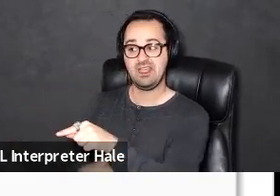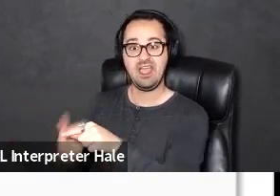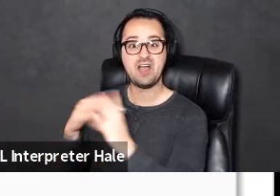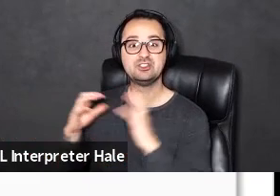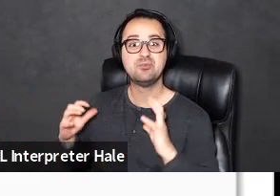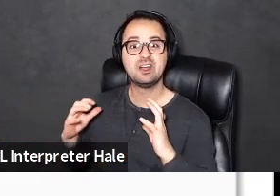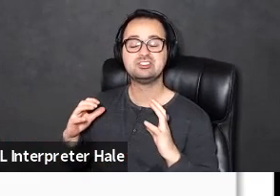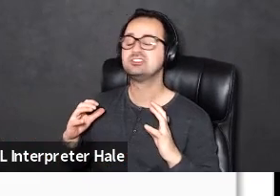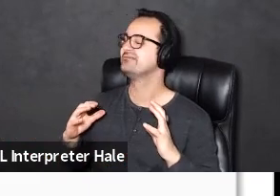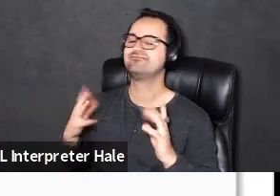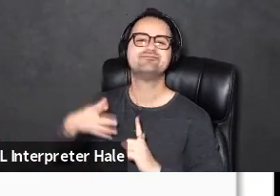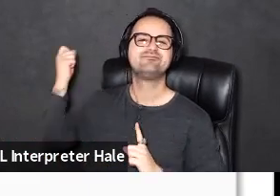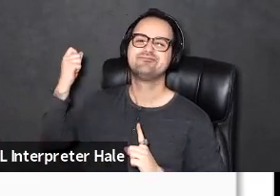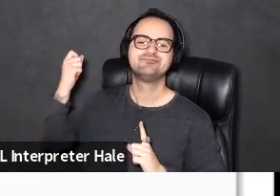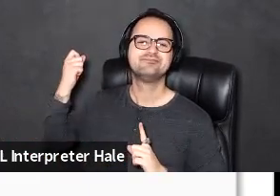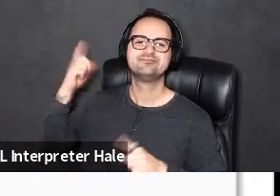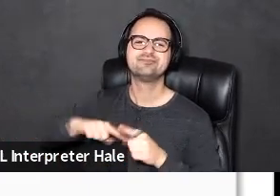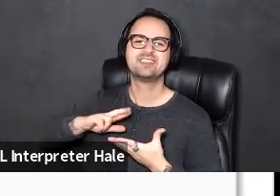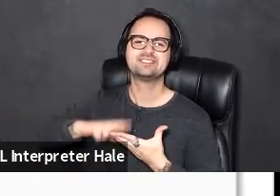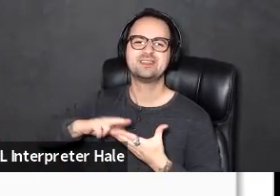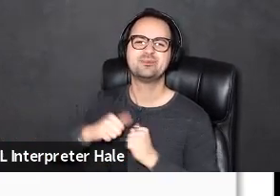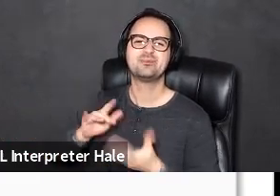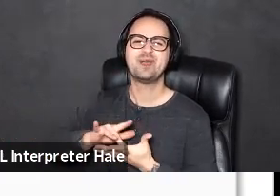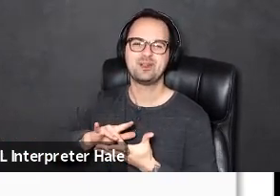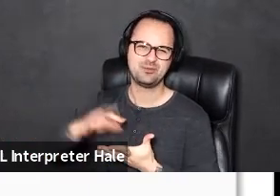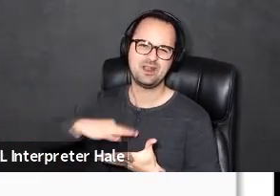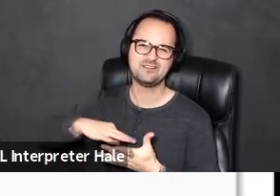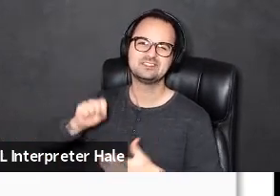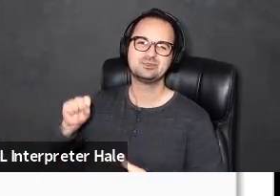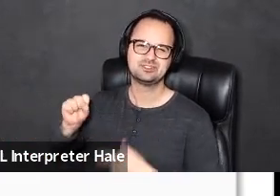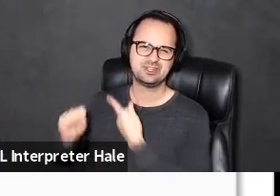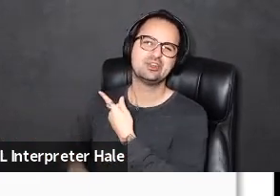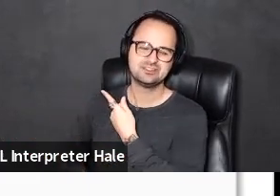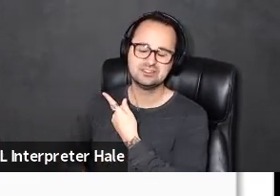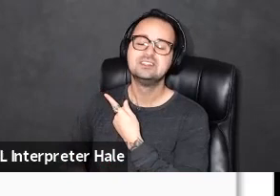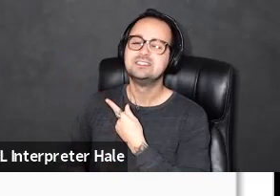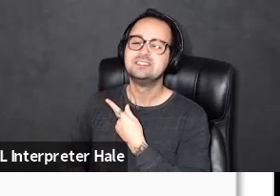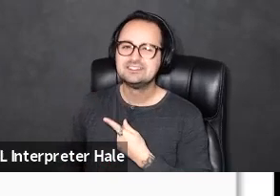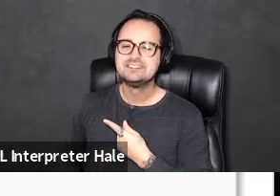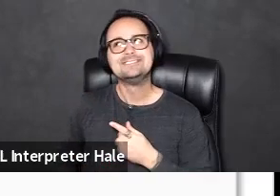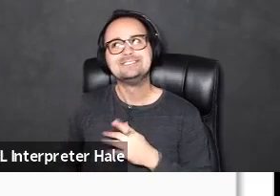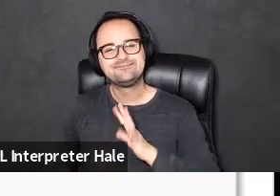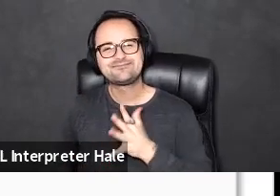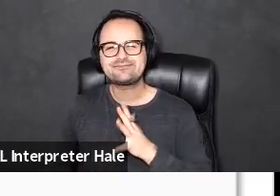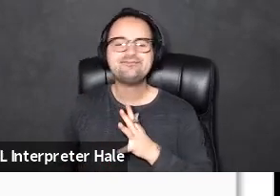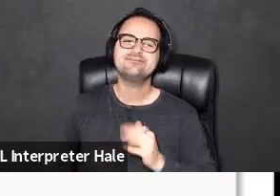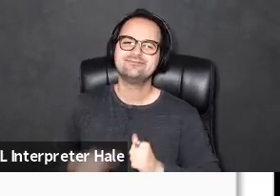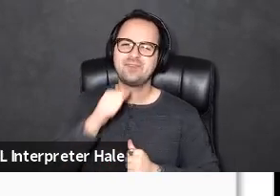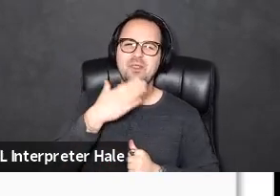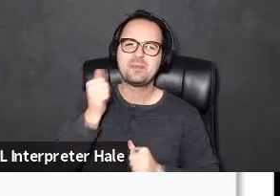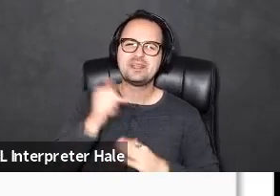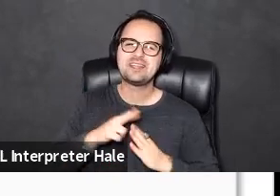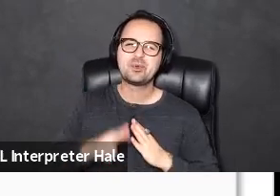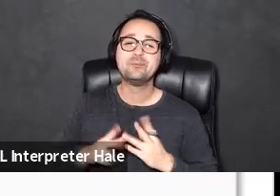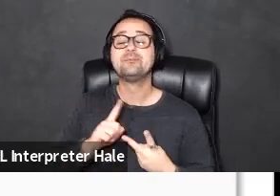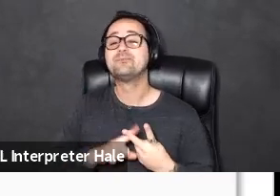assets, it's going to disqualify them from the medical benefits and Social Security eligibility. That's probably not the most desired outcome. The other